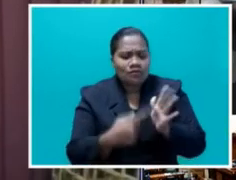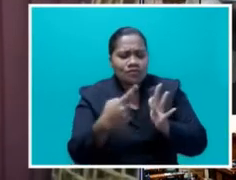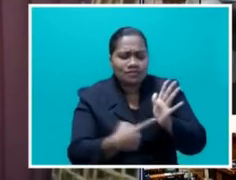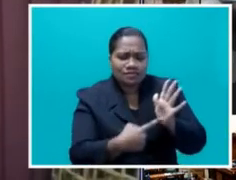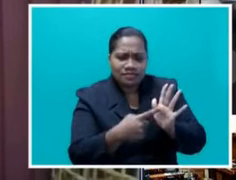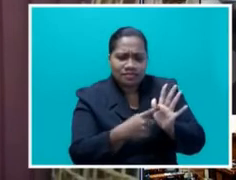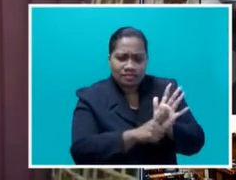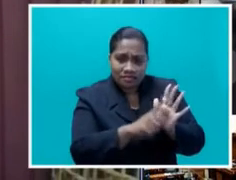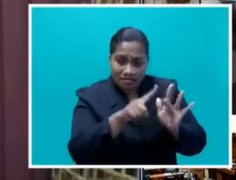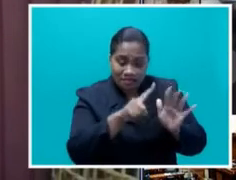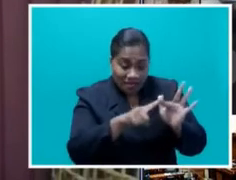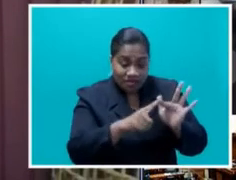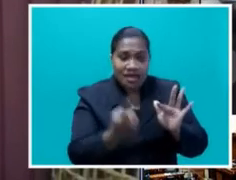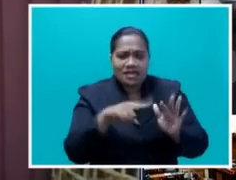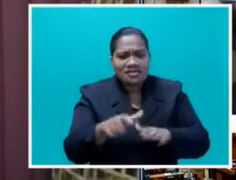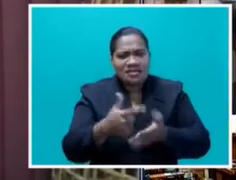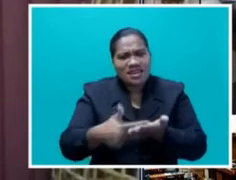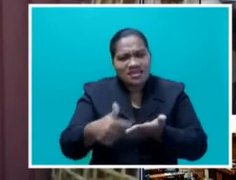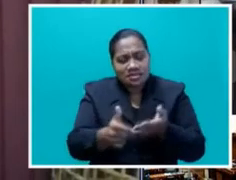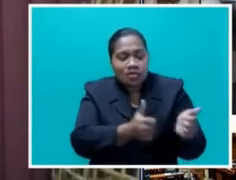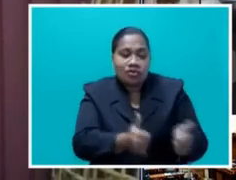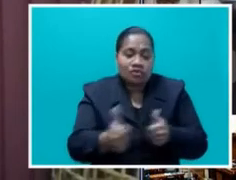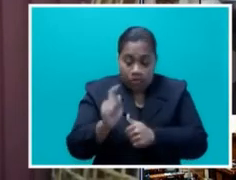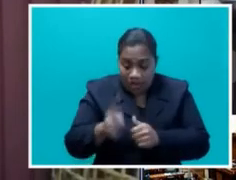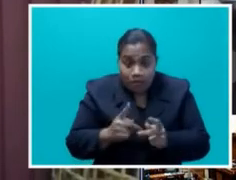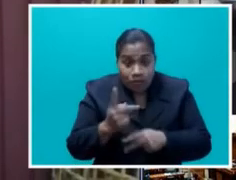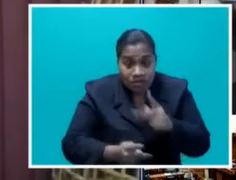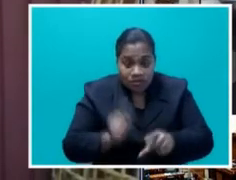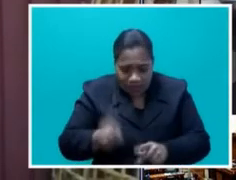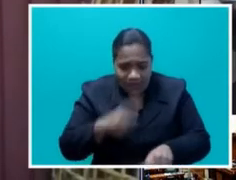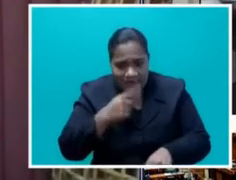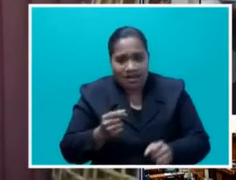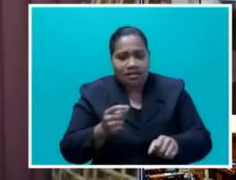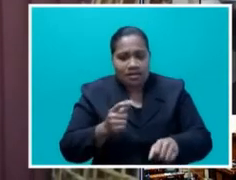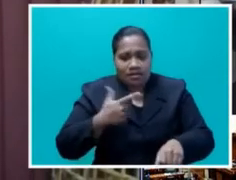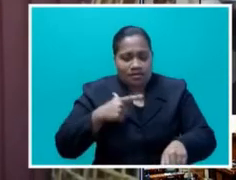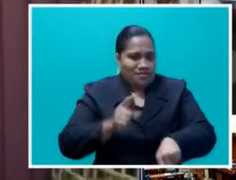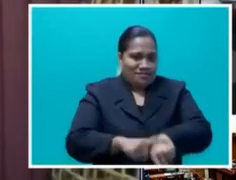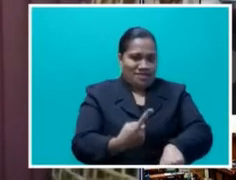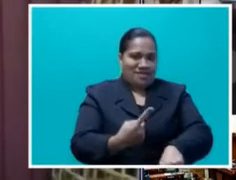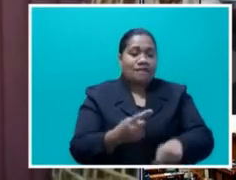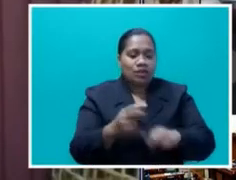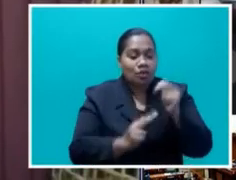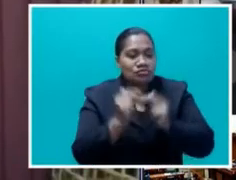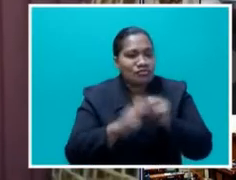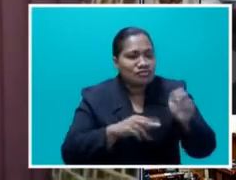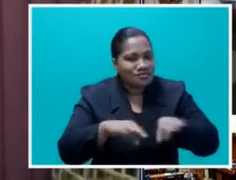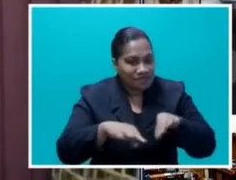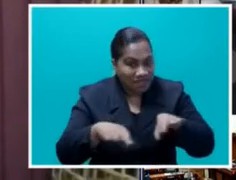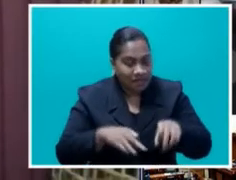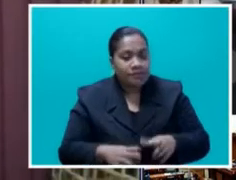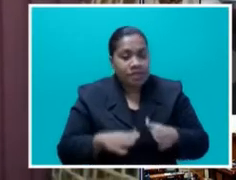arrangement. This process is one that can prolong the construction plan, and I wish to state at